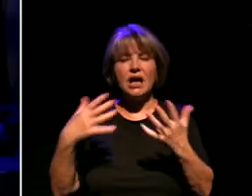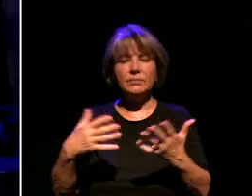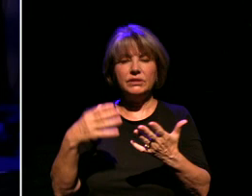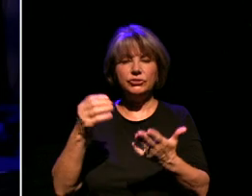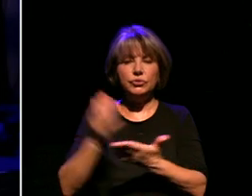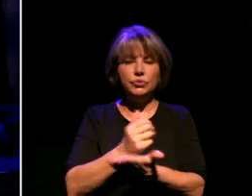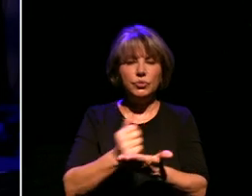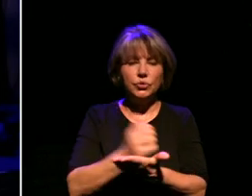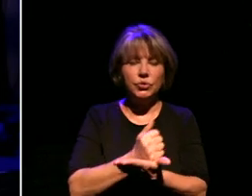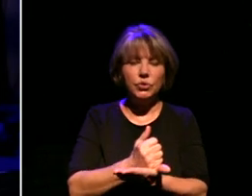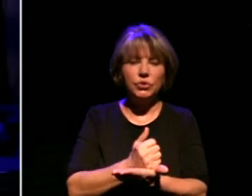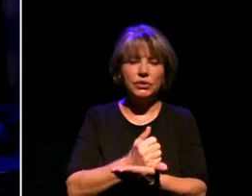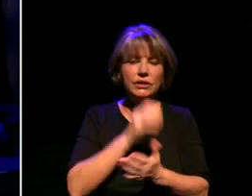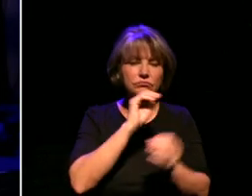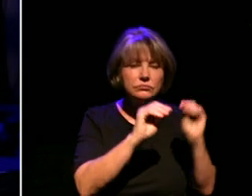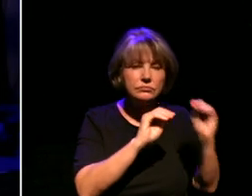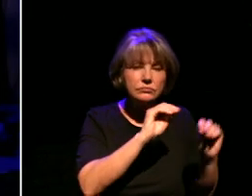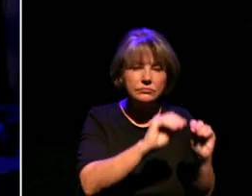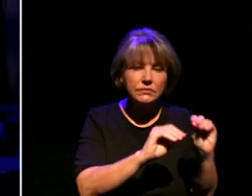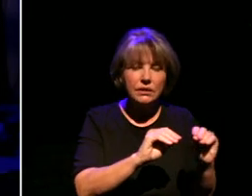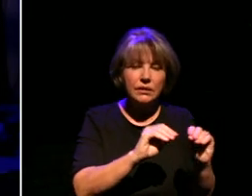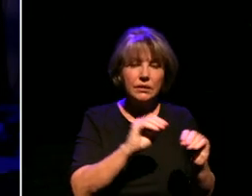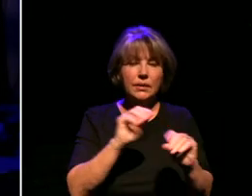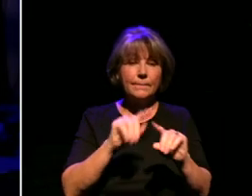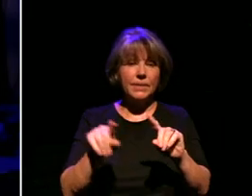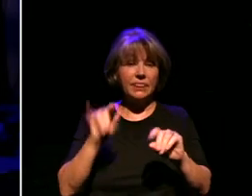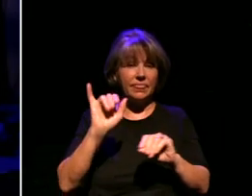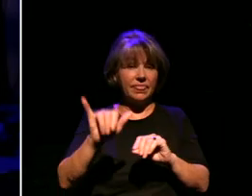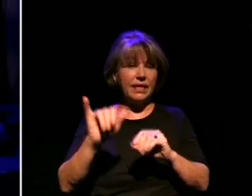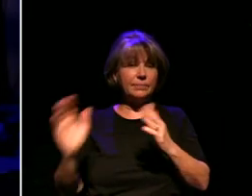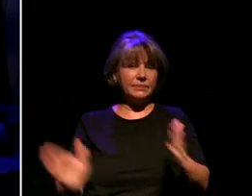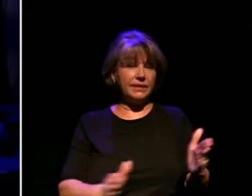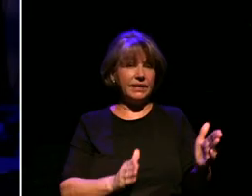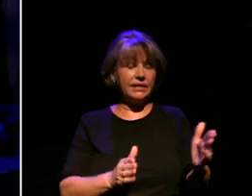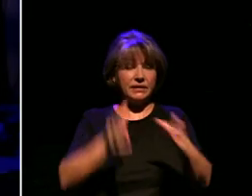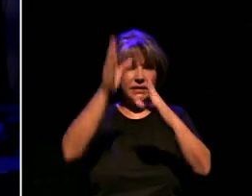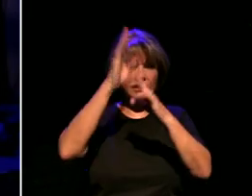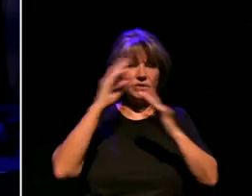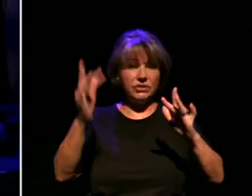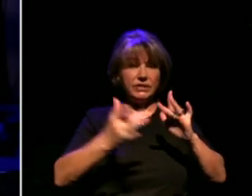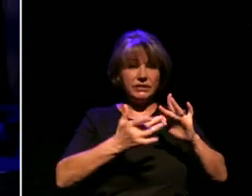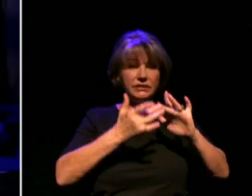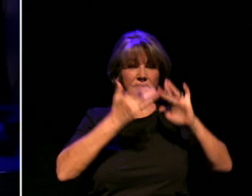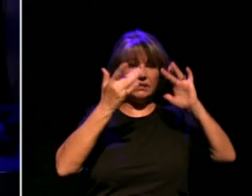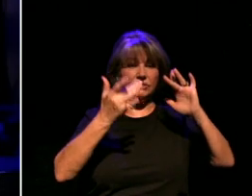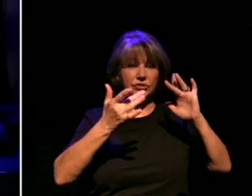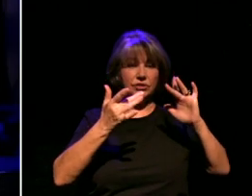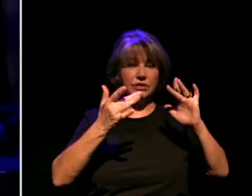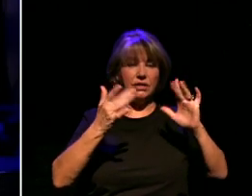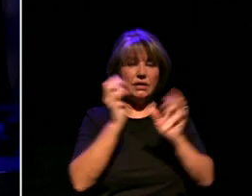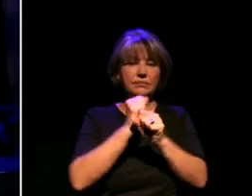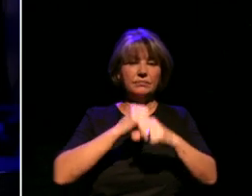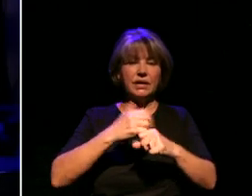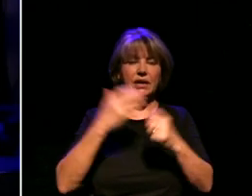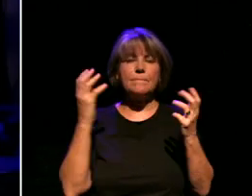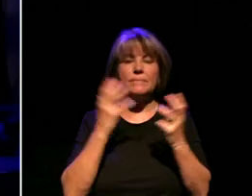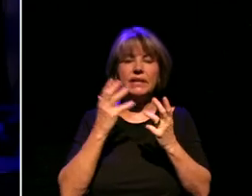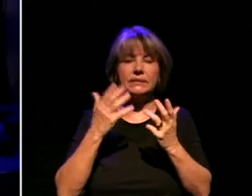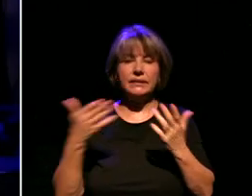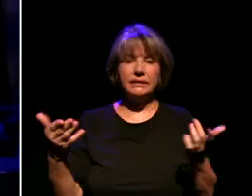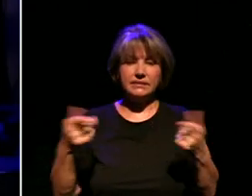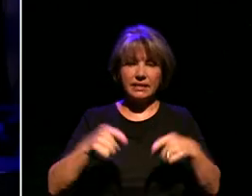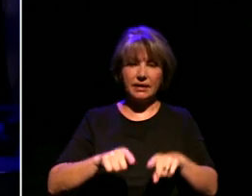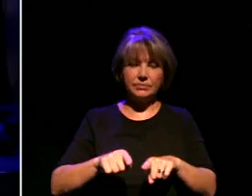goes. And that plan is so important that God can bring it together and do incredible things, because God